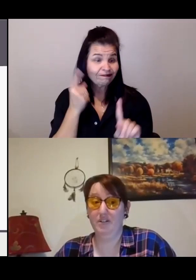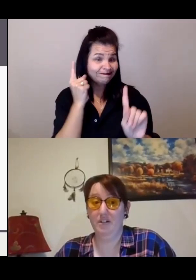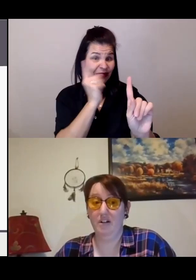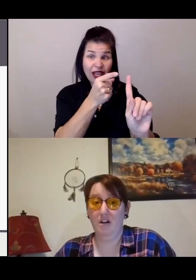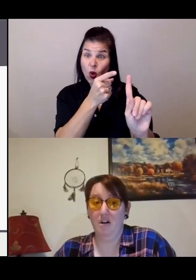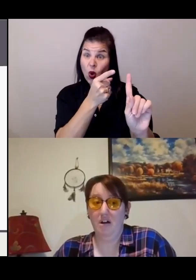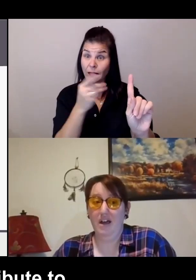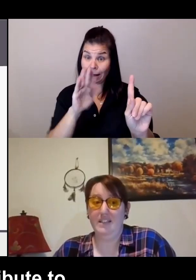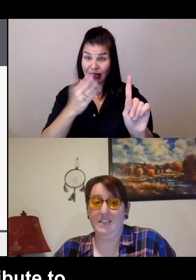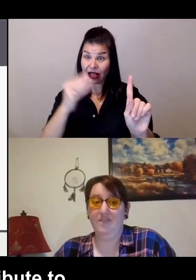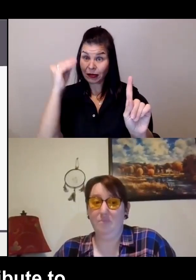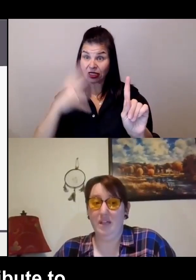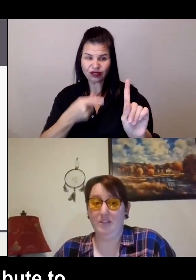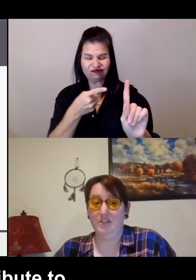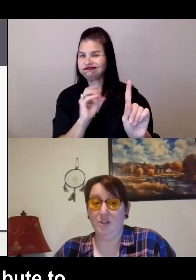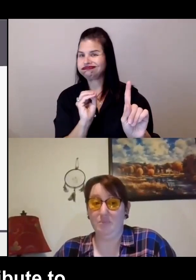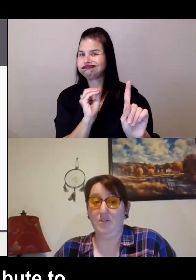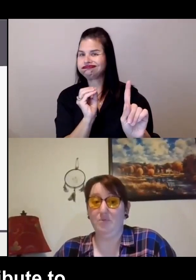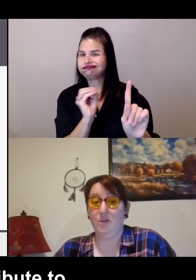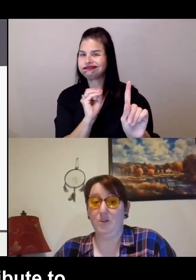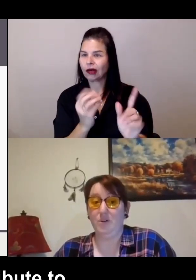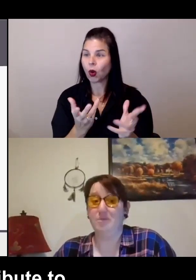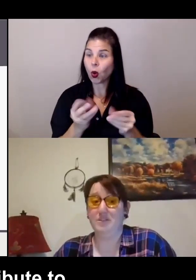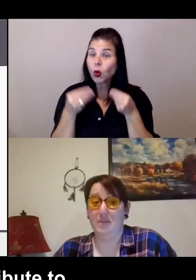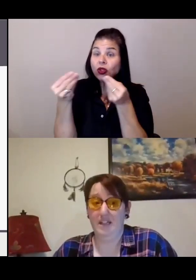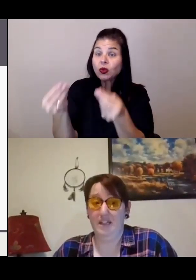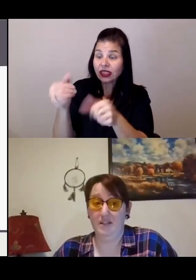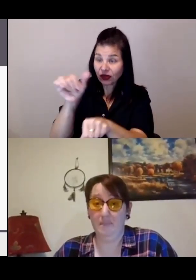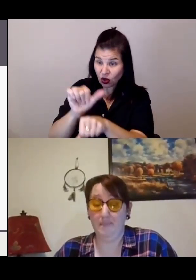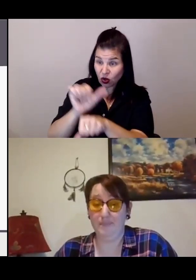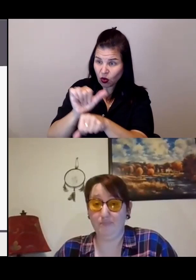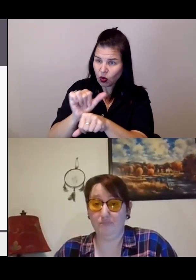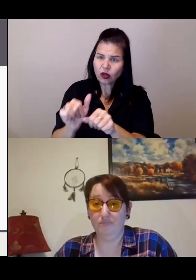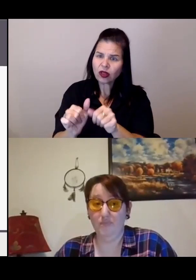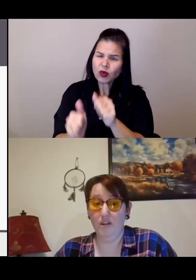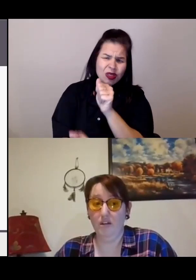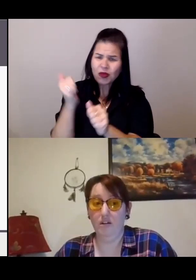teacher, and to even be able to contribute to the work that matters most to me.